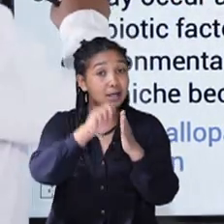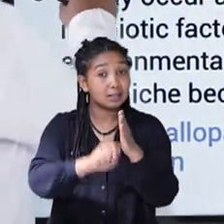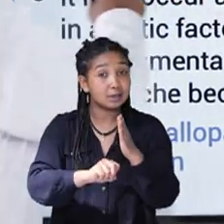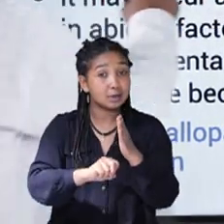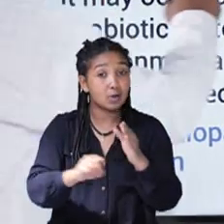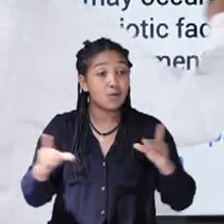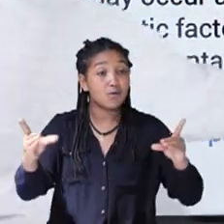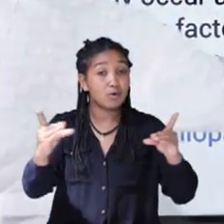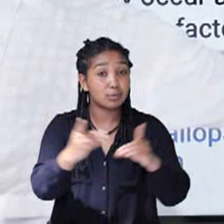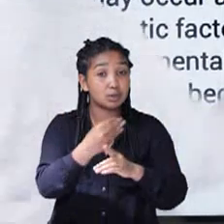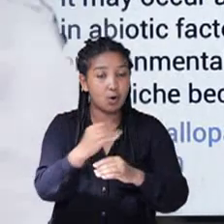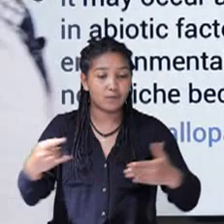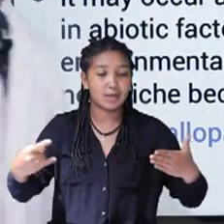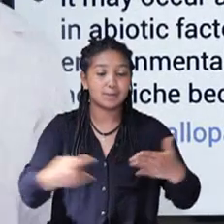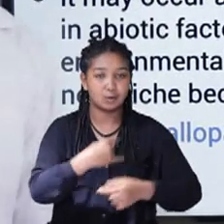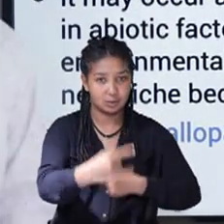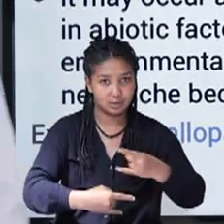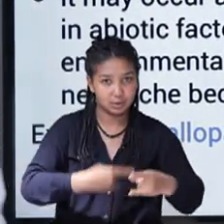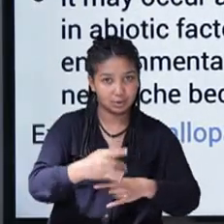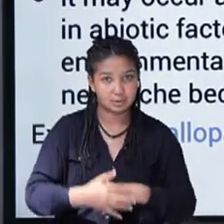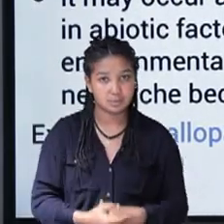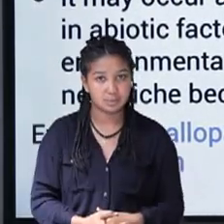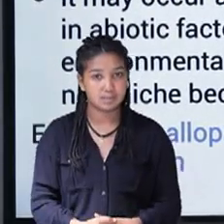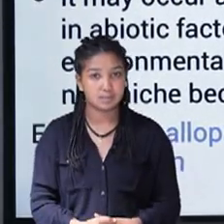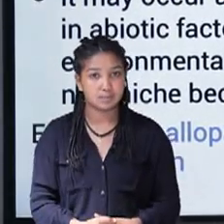resulting formation of a new species.